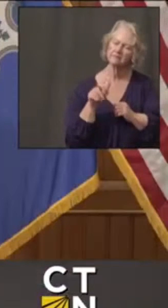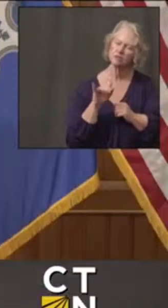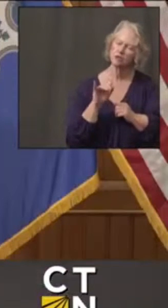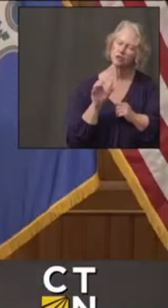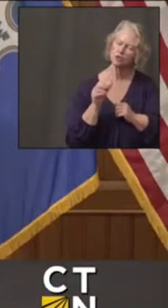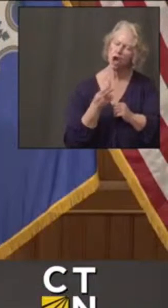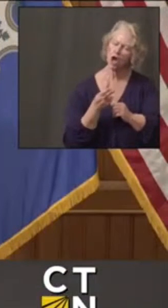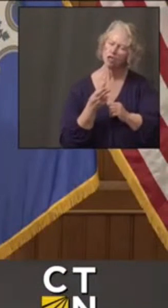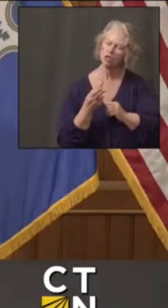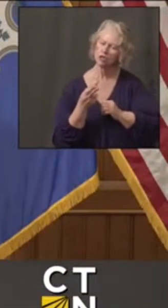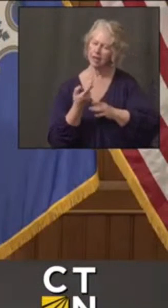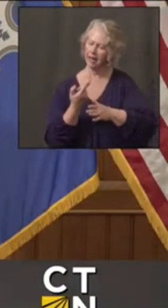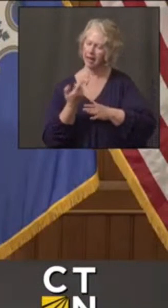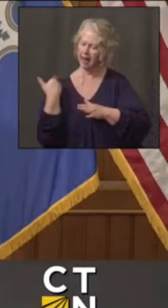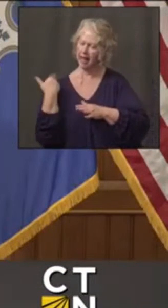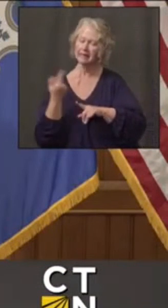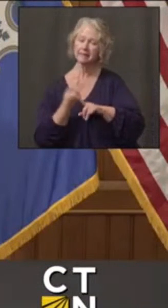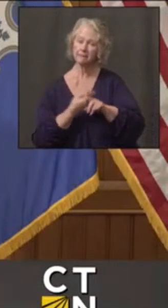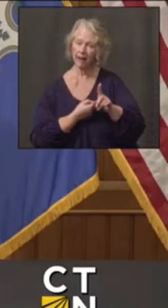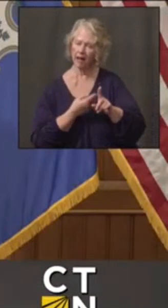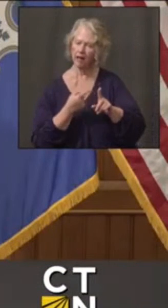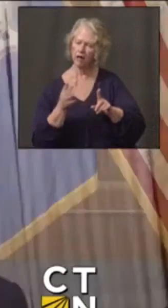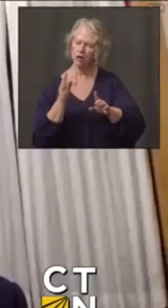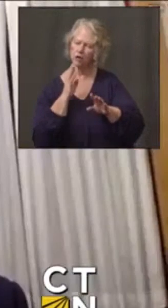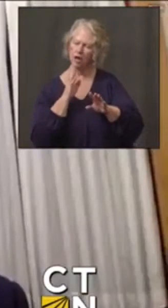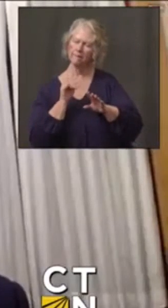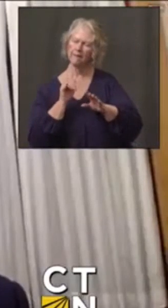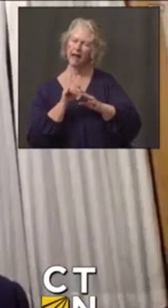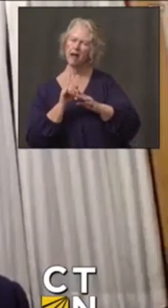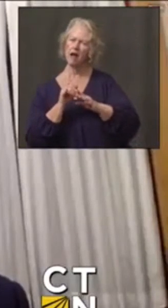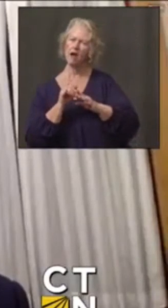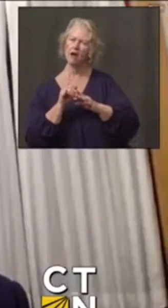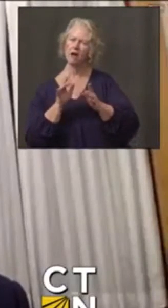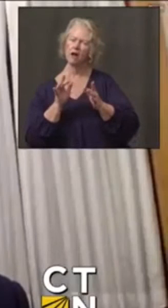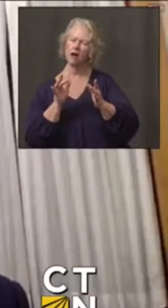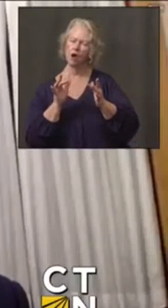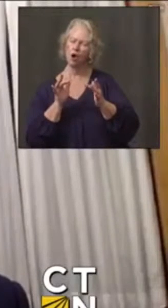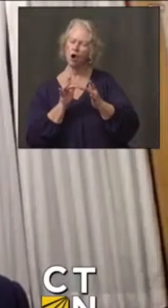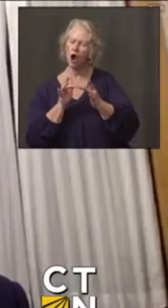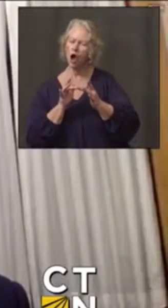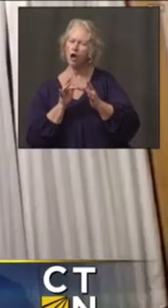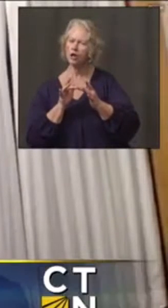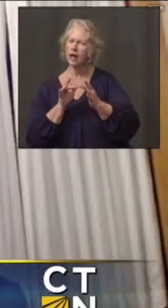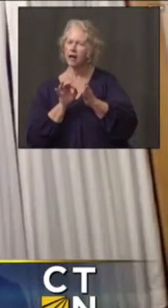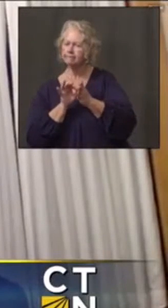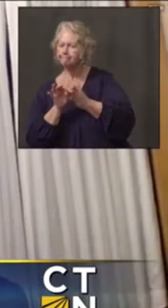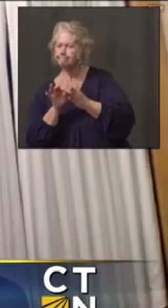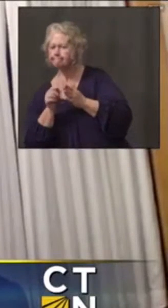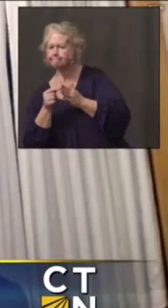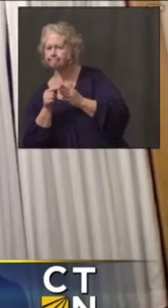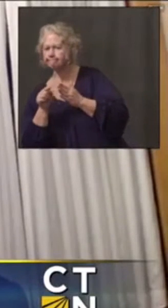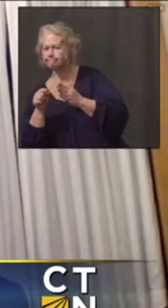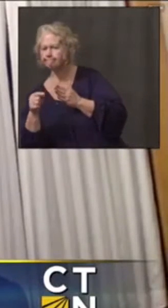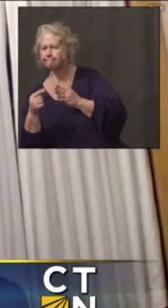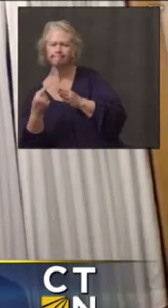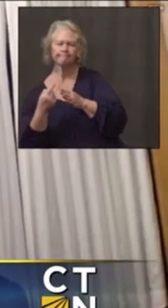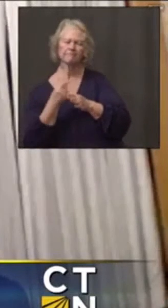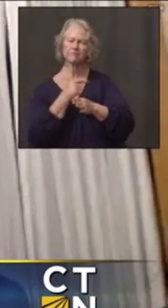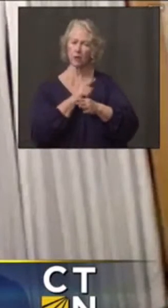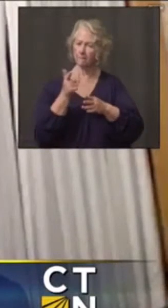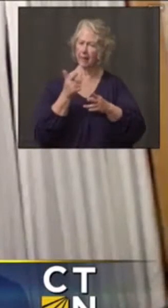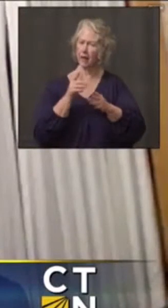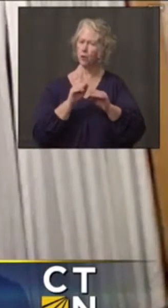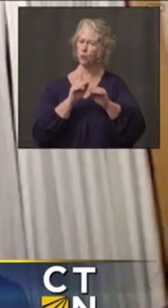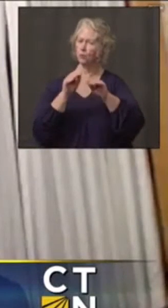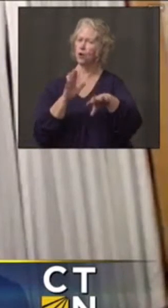last month about a potential contact tracing phone app that you guys were estimating would come online by the end of